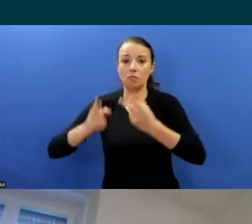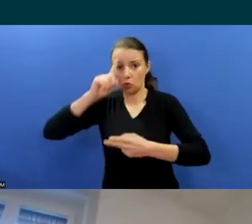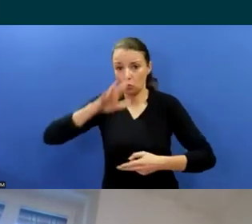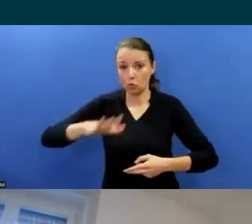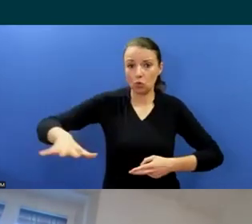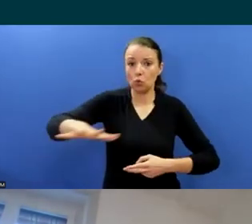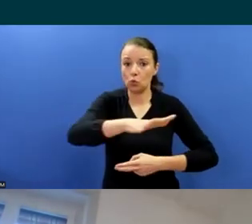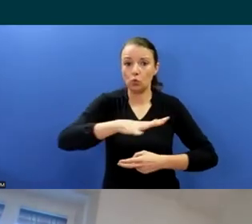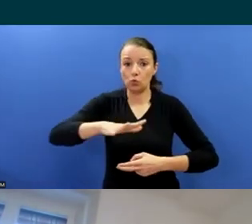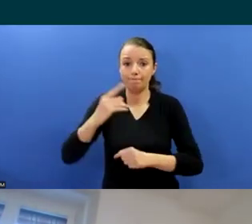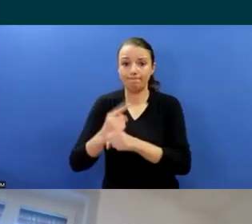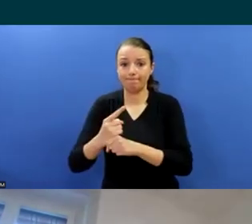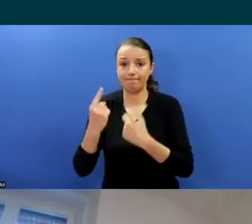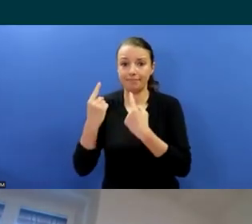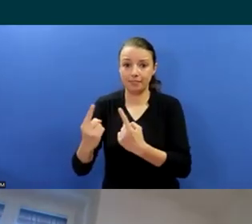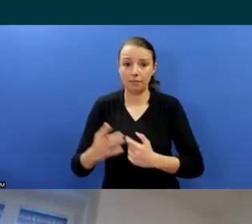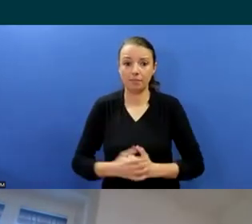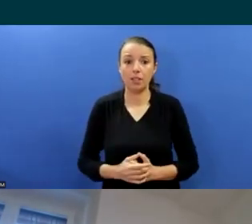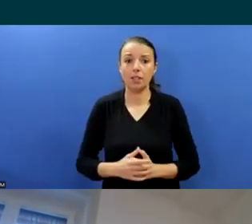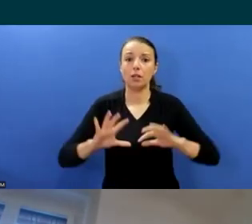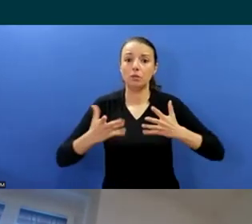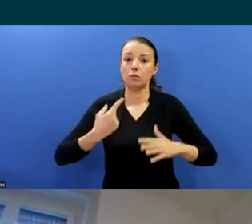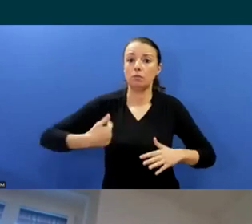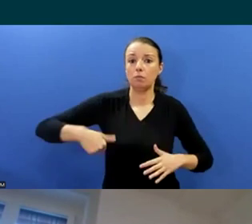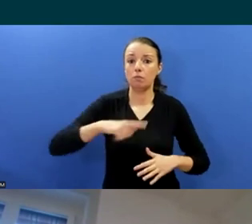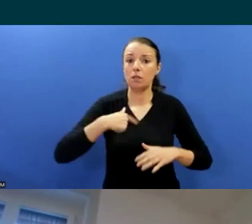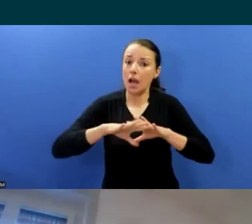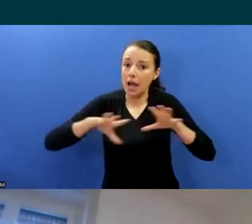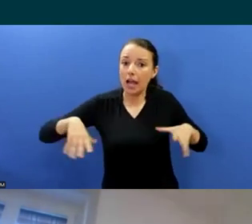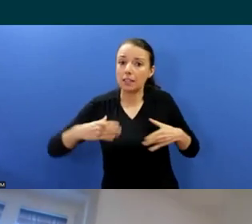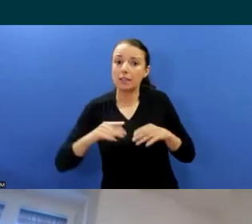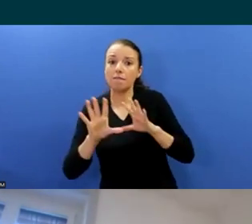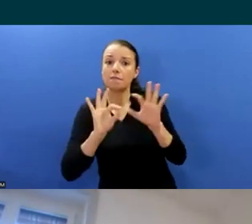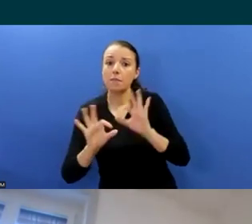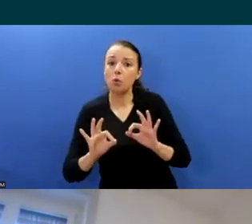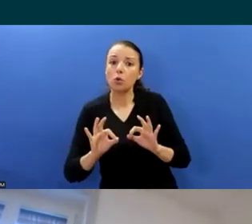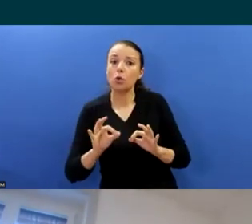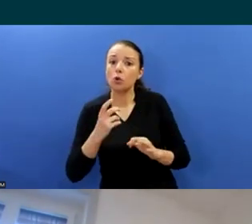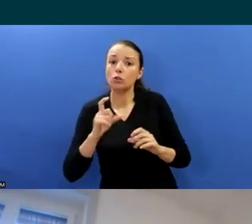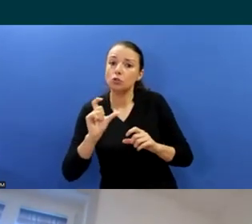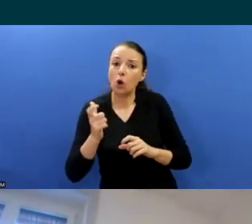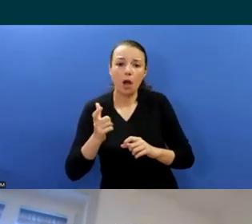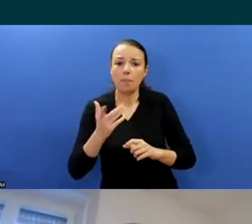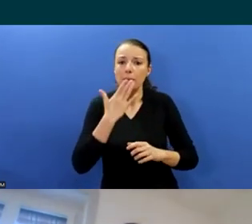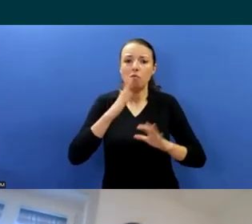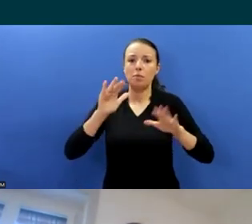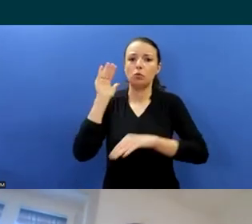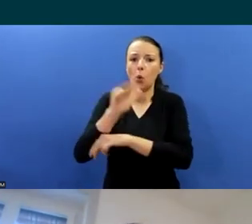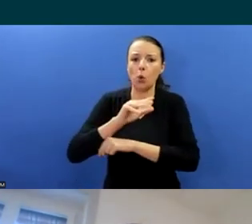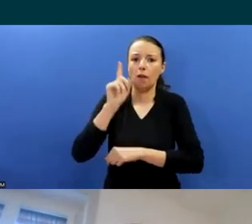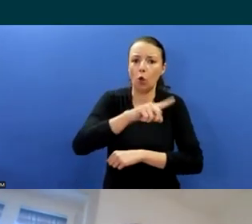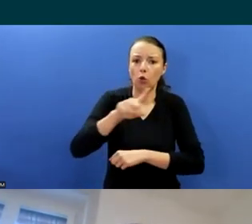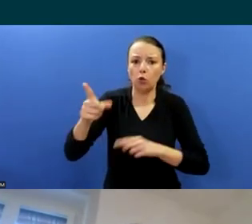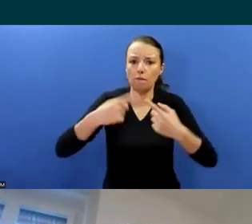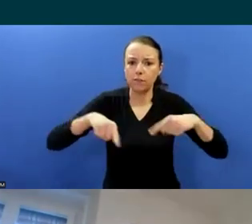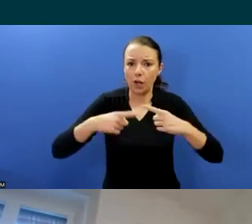them together, and it's not that we said, you have to do it like this or like that. Yeah, we put out the framework, rules that had to